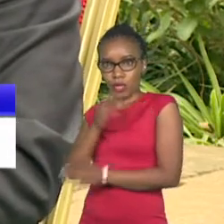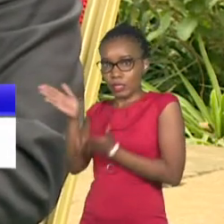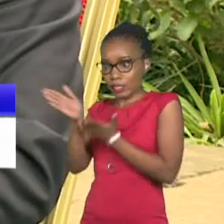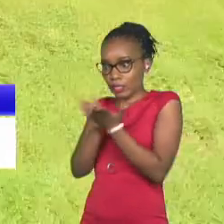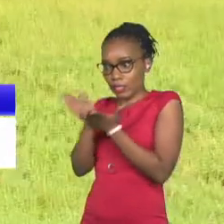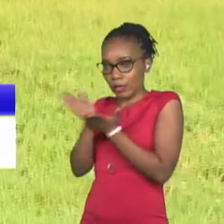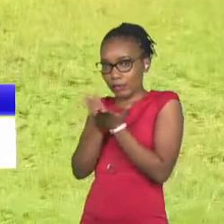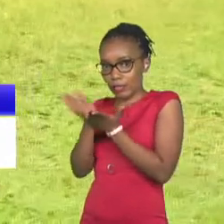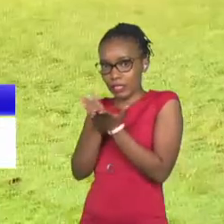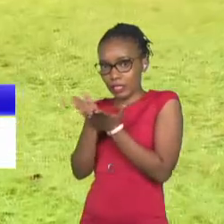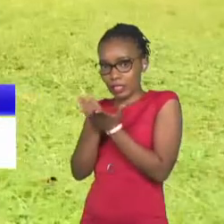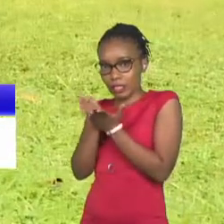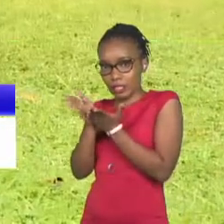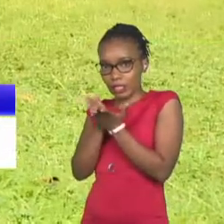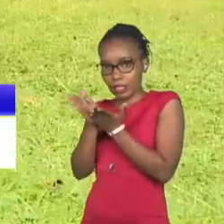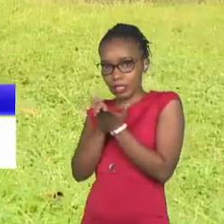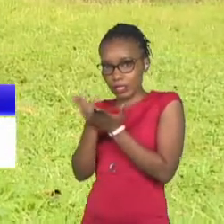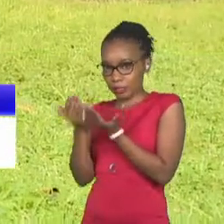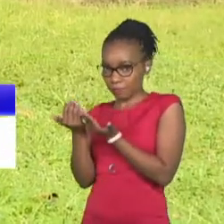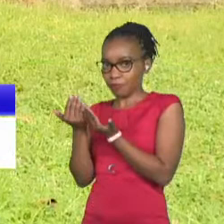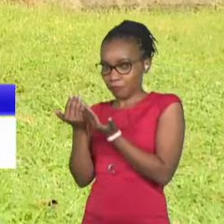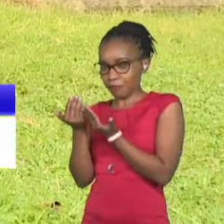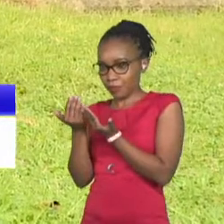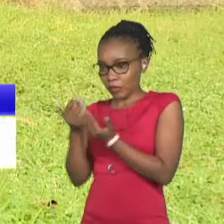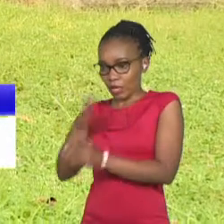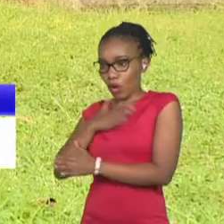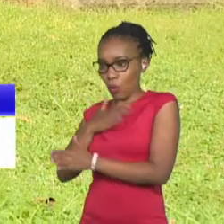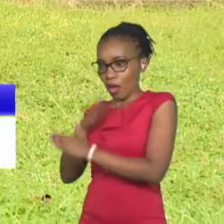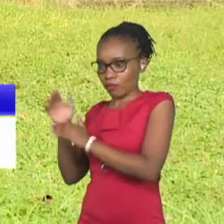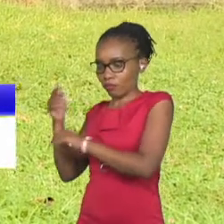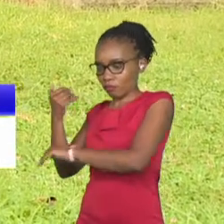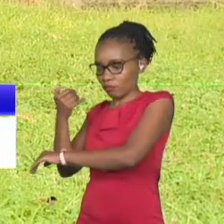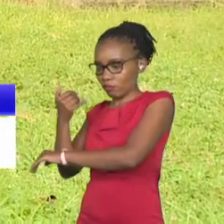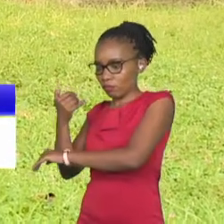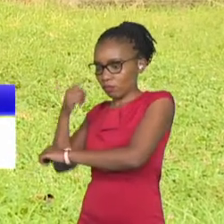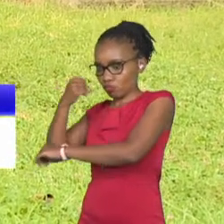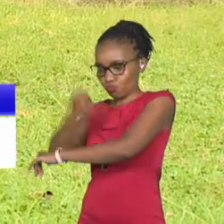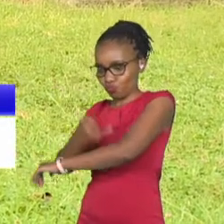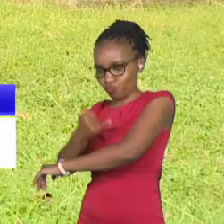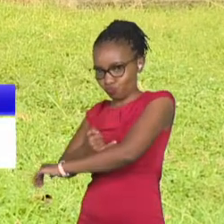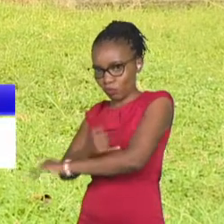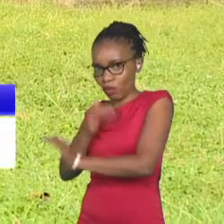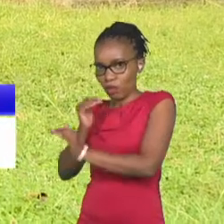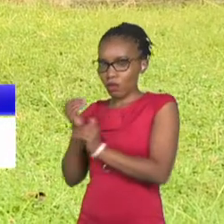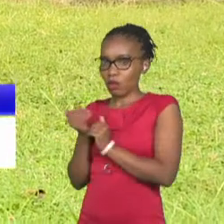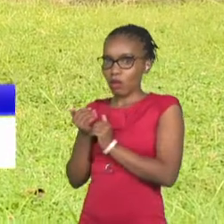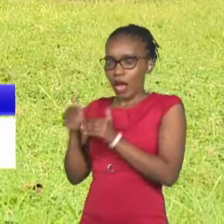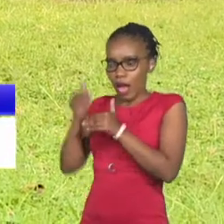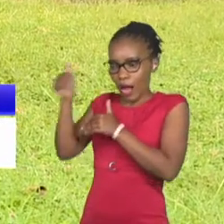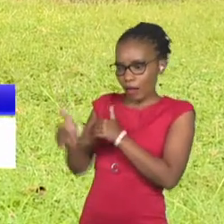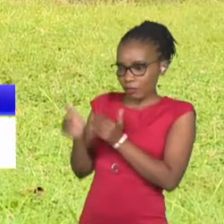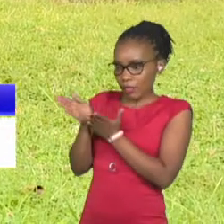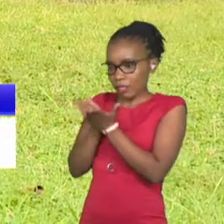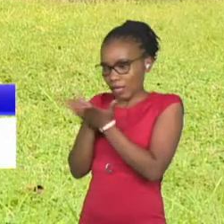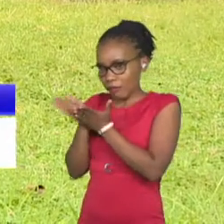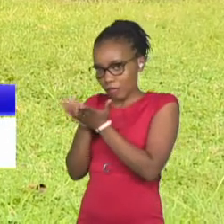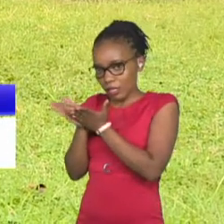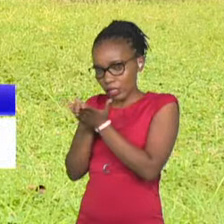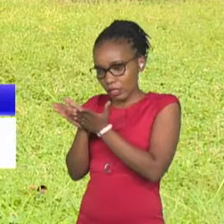service-based institution, basically it's the aftercare, the after-service